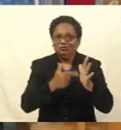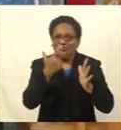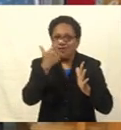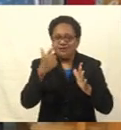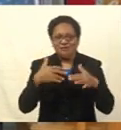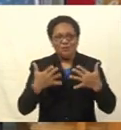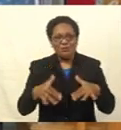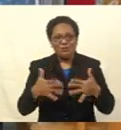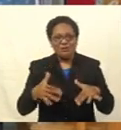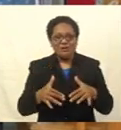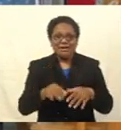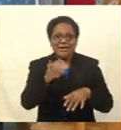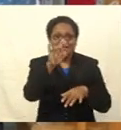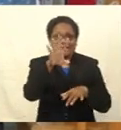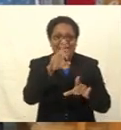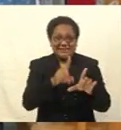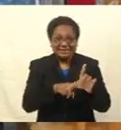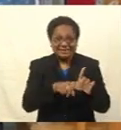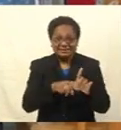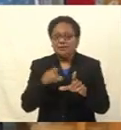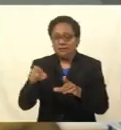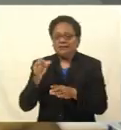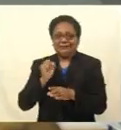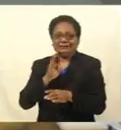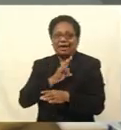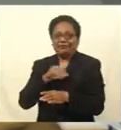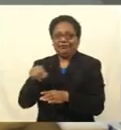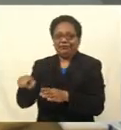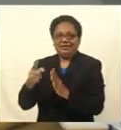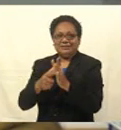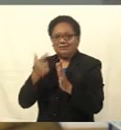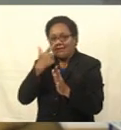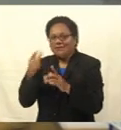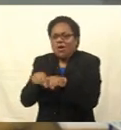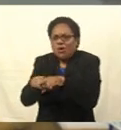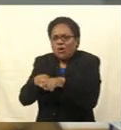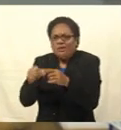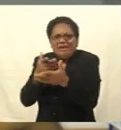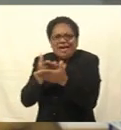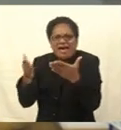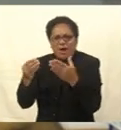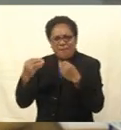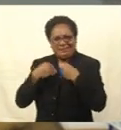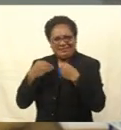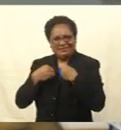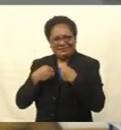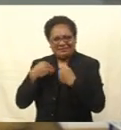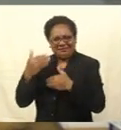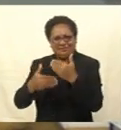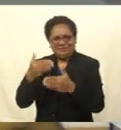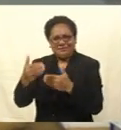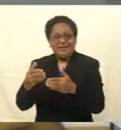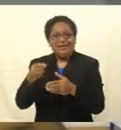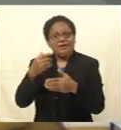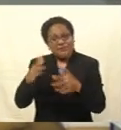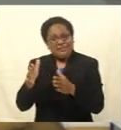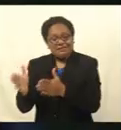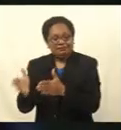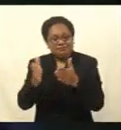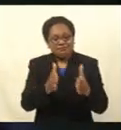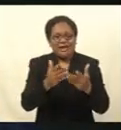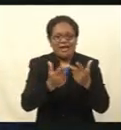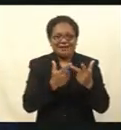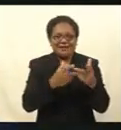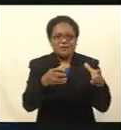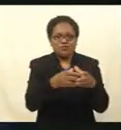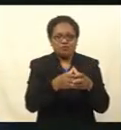For 10 years he worked for Jack's, learning the ropes of doing business before moving to Millennium Group of Companies, where